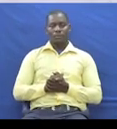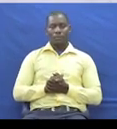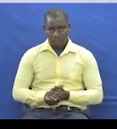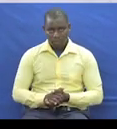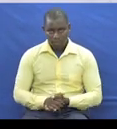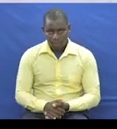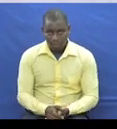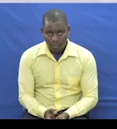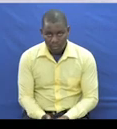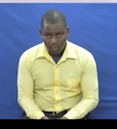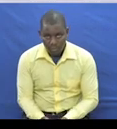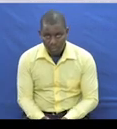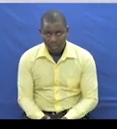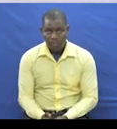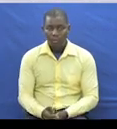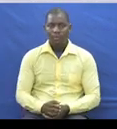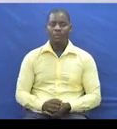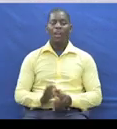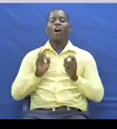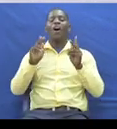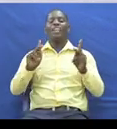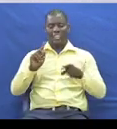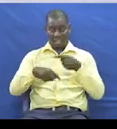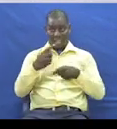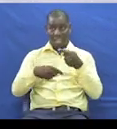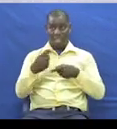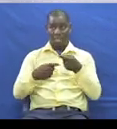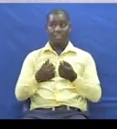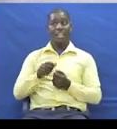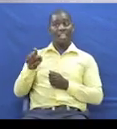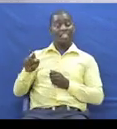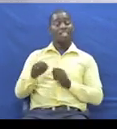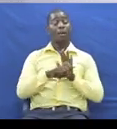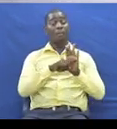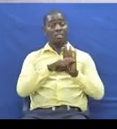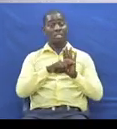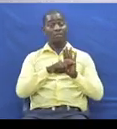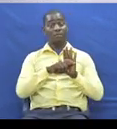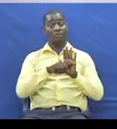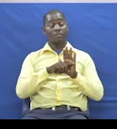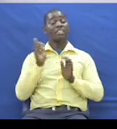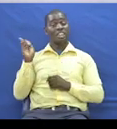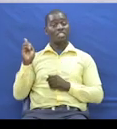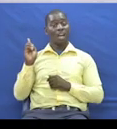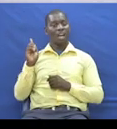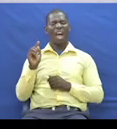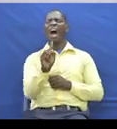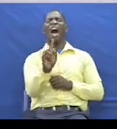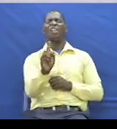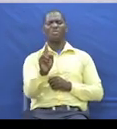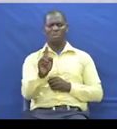Now, as we discussed that a proton is positive in nature, but a neutron has no charge. So we